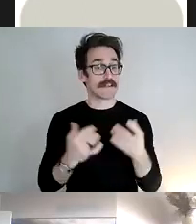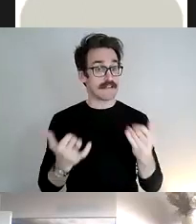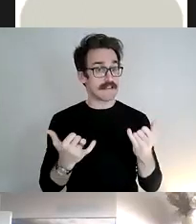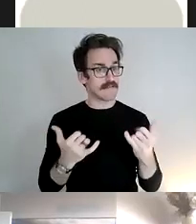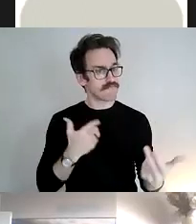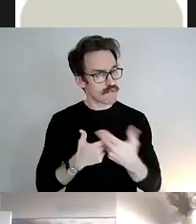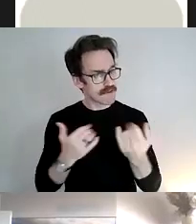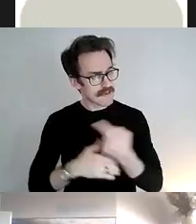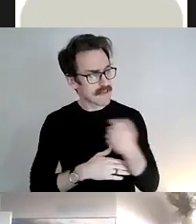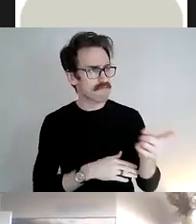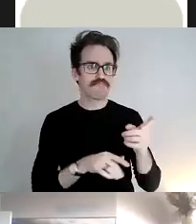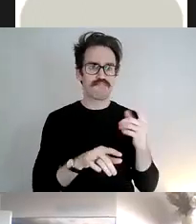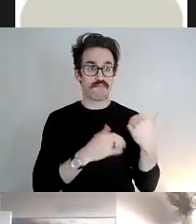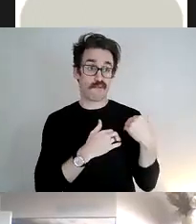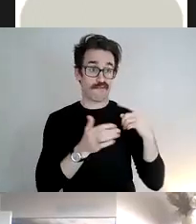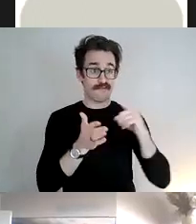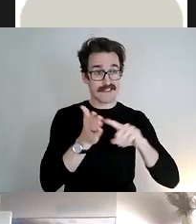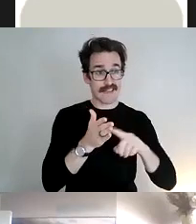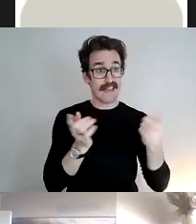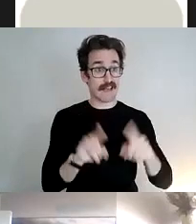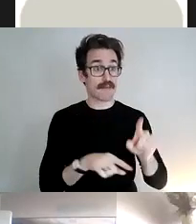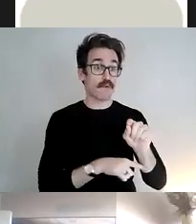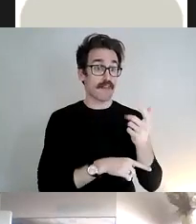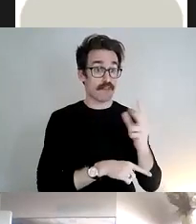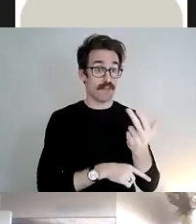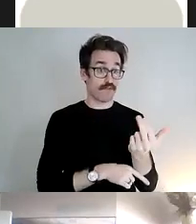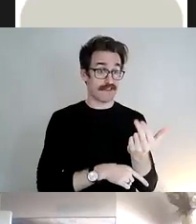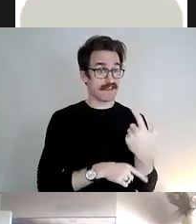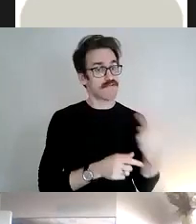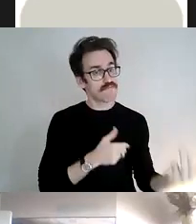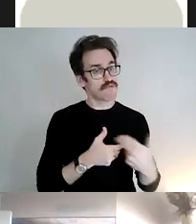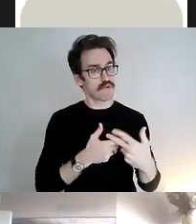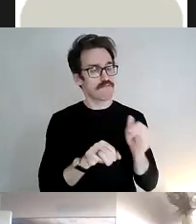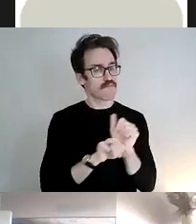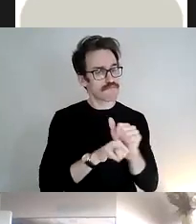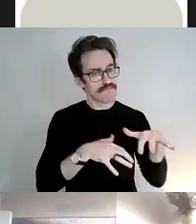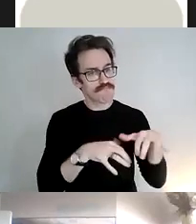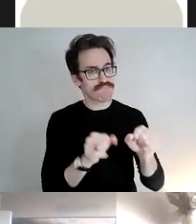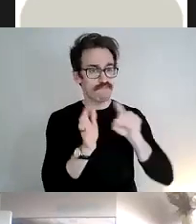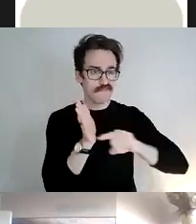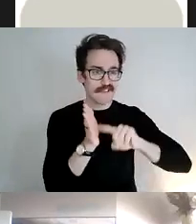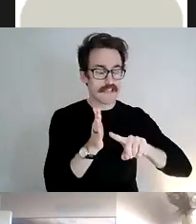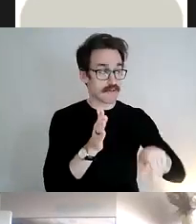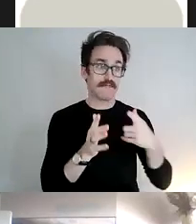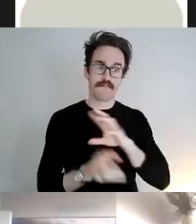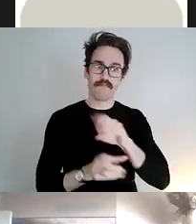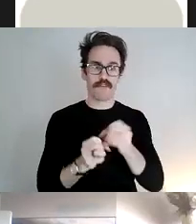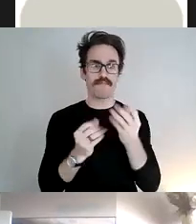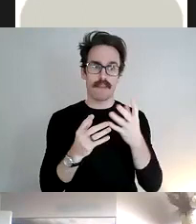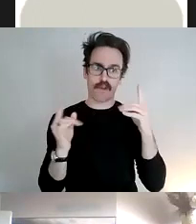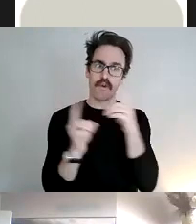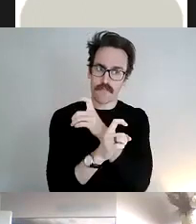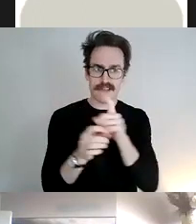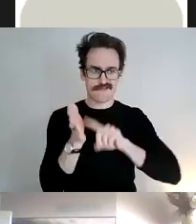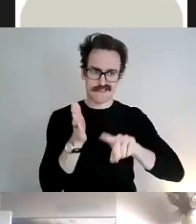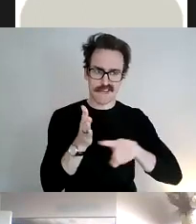Trustee as an investigator in 2013 and has conducted many intensive, complicated investigations to help